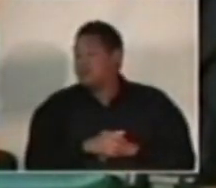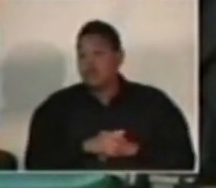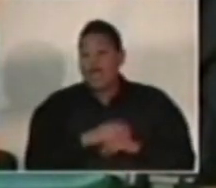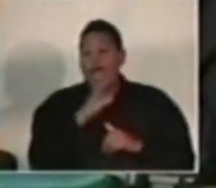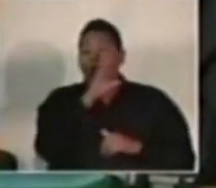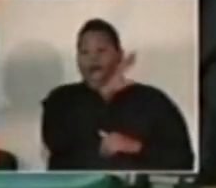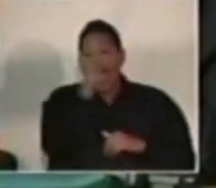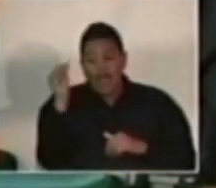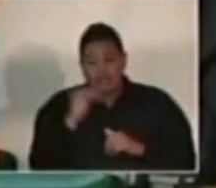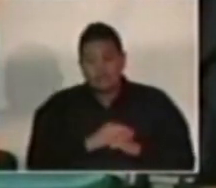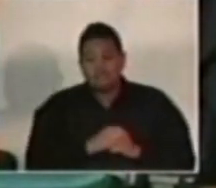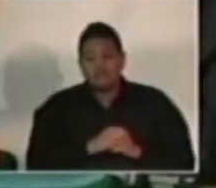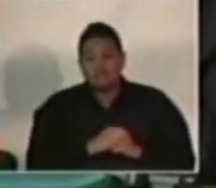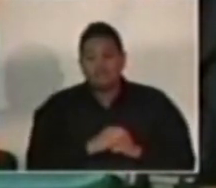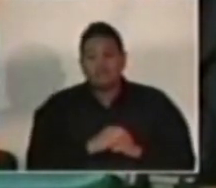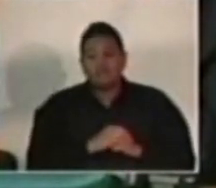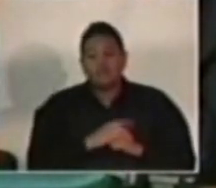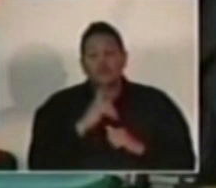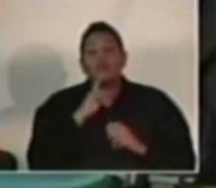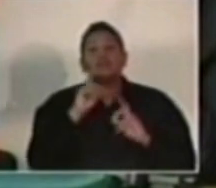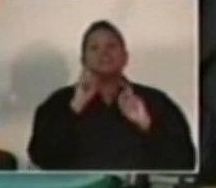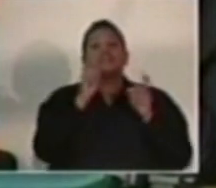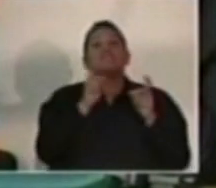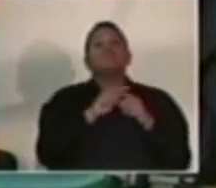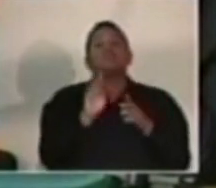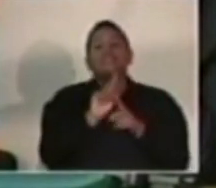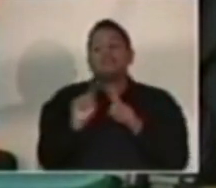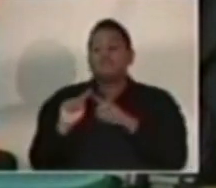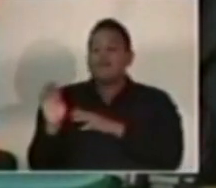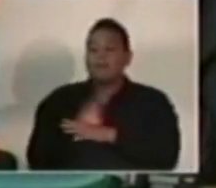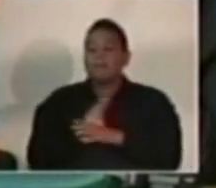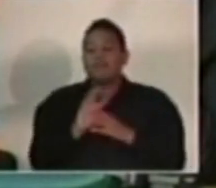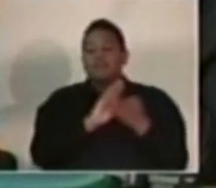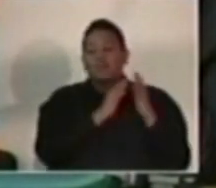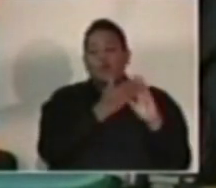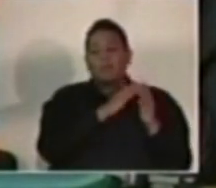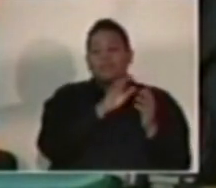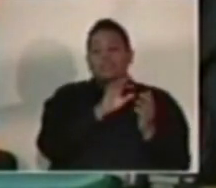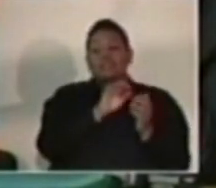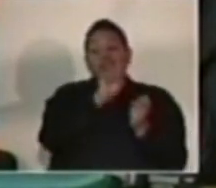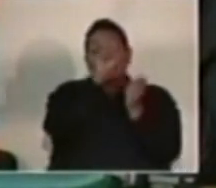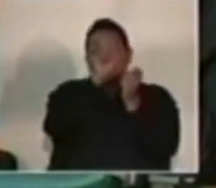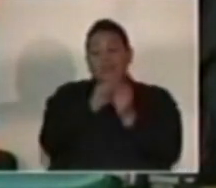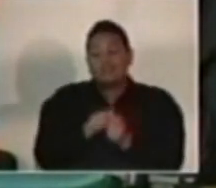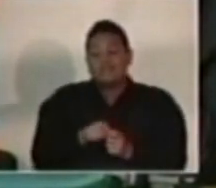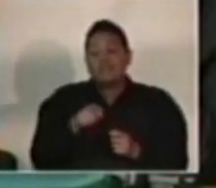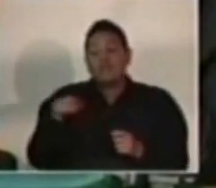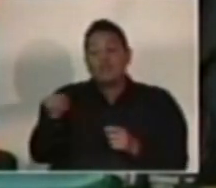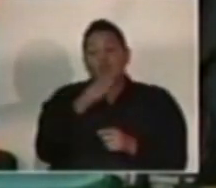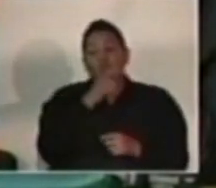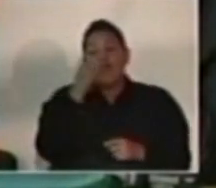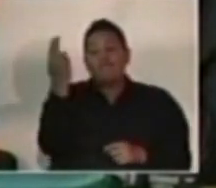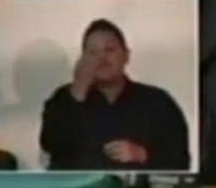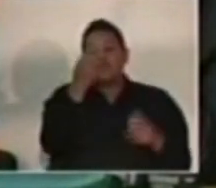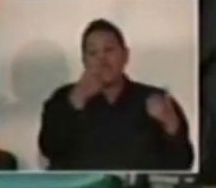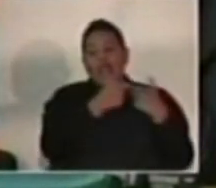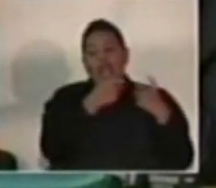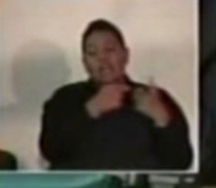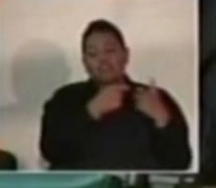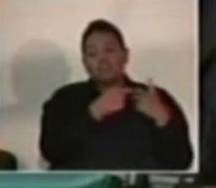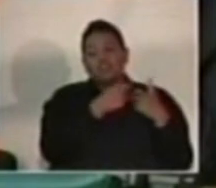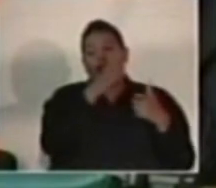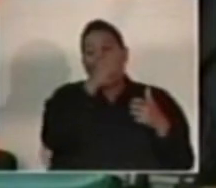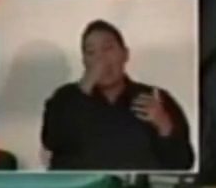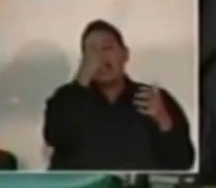and certainly to the business community, particularly those who have to be using the electricity and